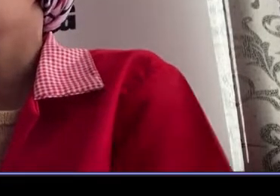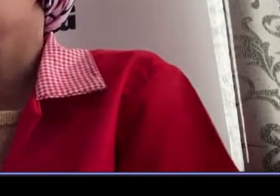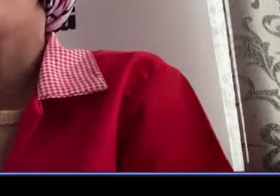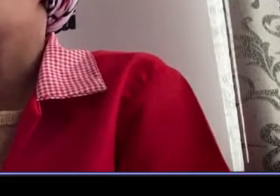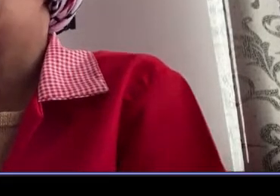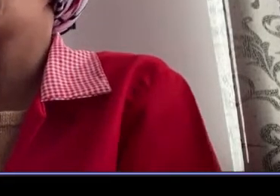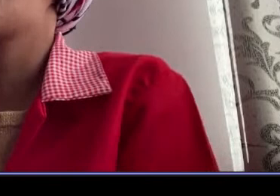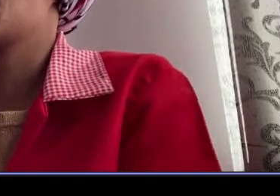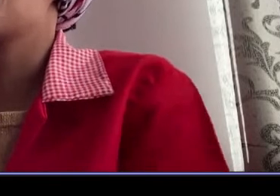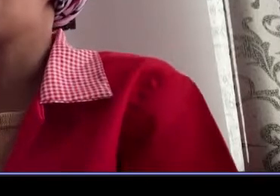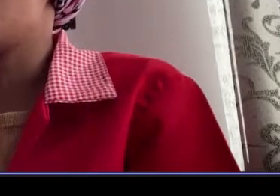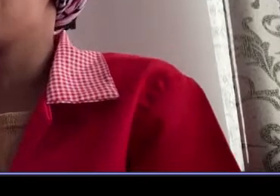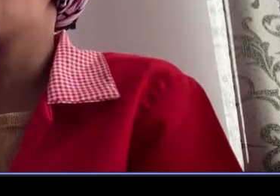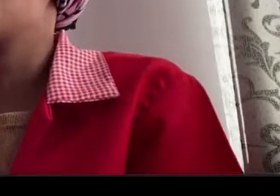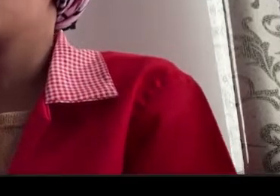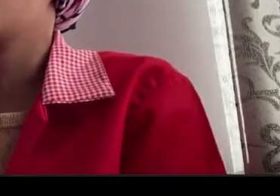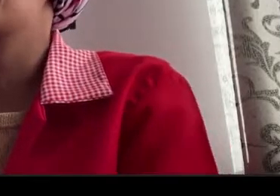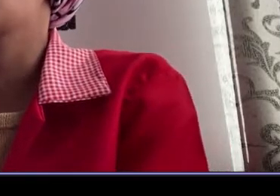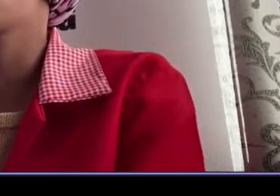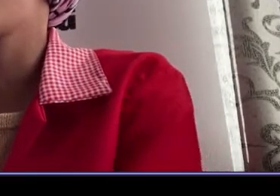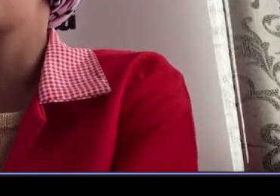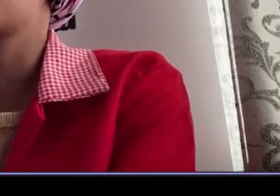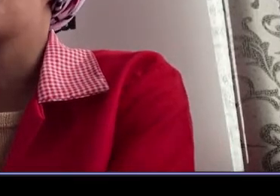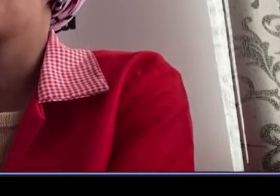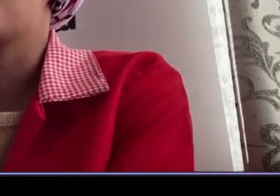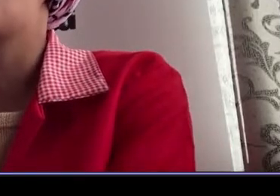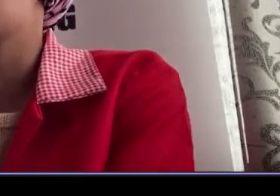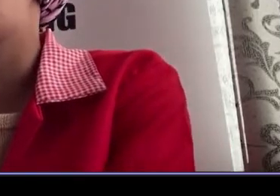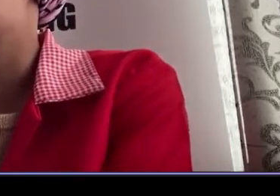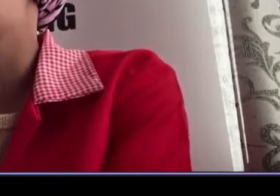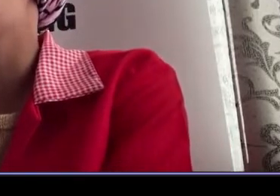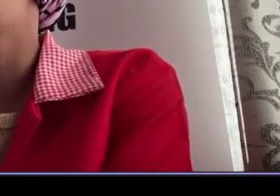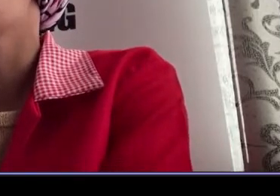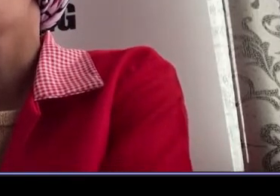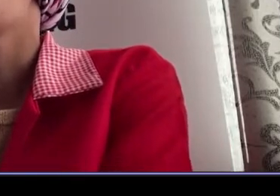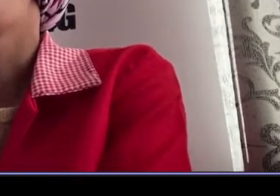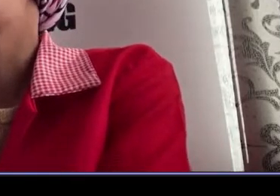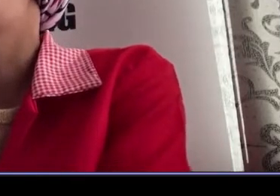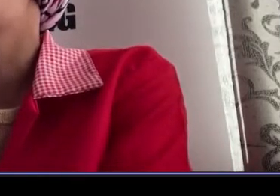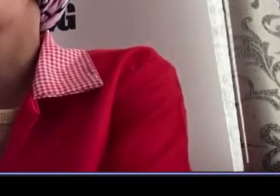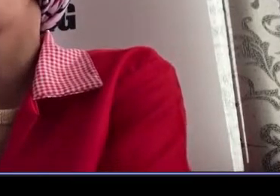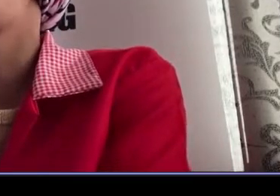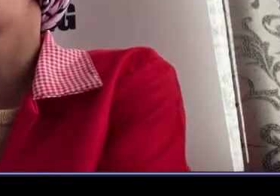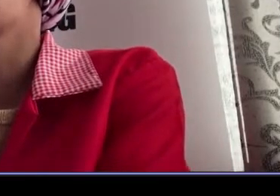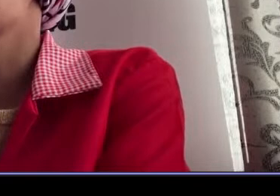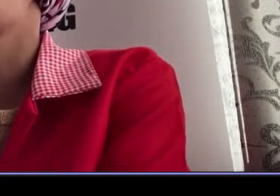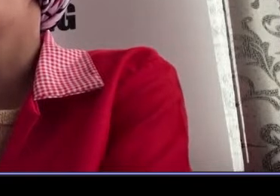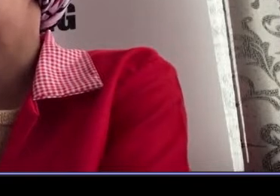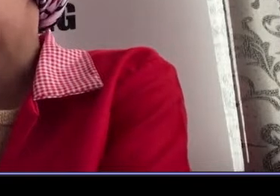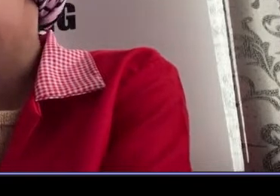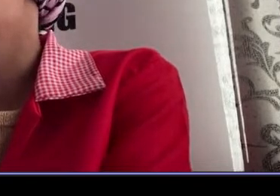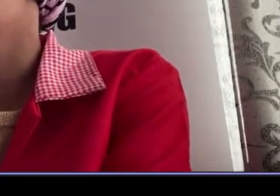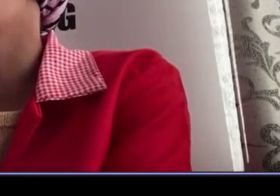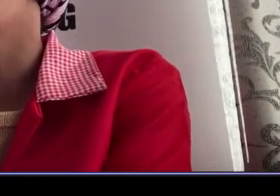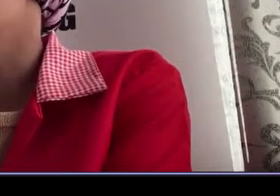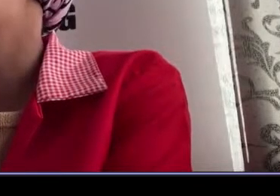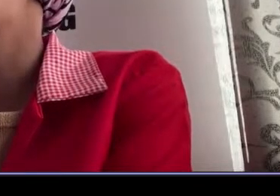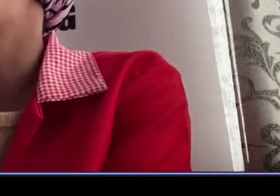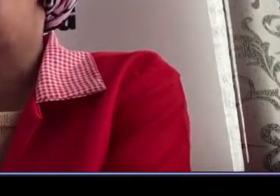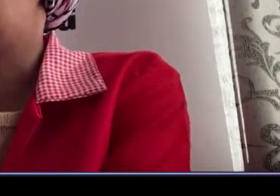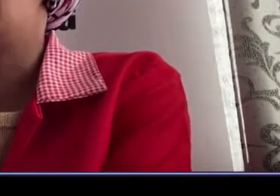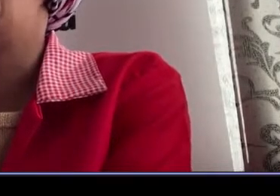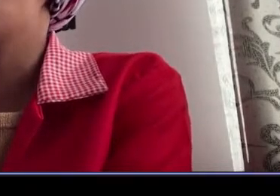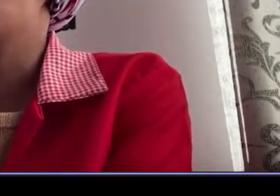Premier, colleagues, members of the diplomatic corps, and fellow citizens. As a member who serves in this Human Settlement